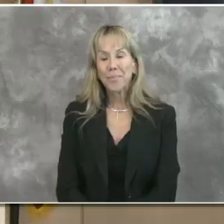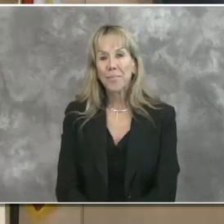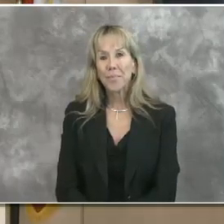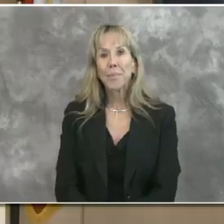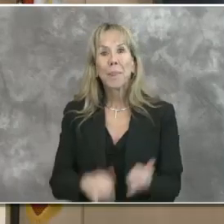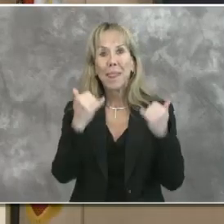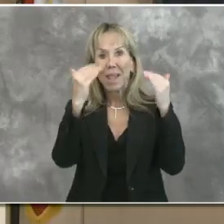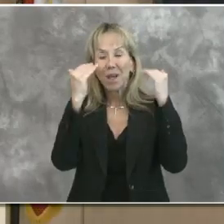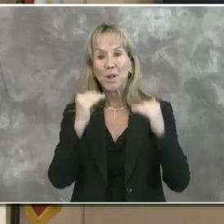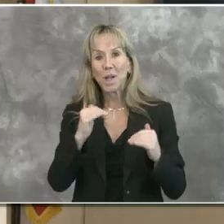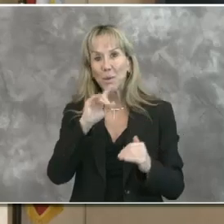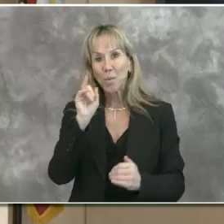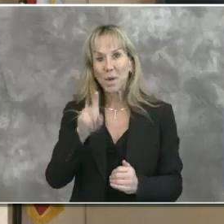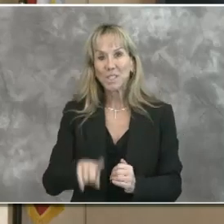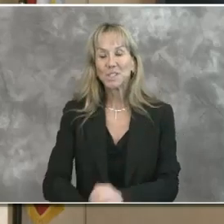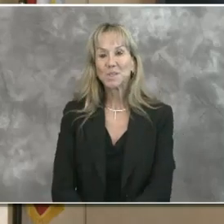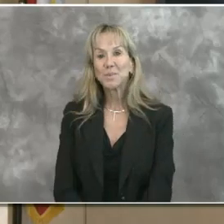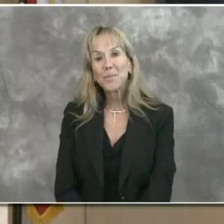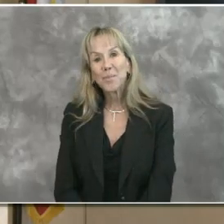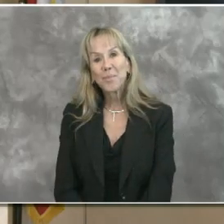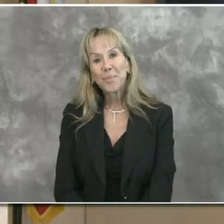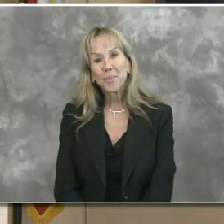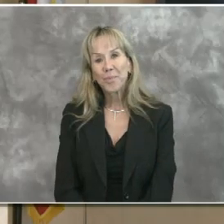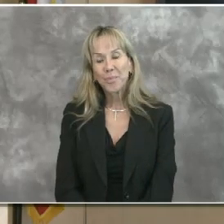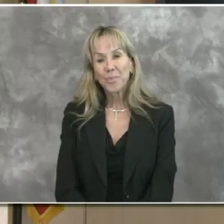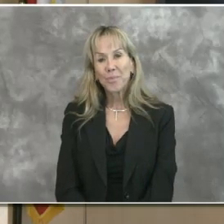Okay, let's go to the next question.